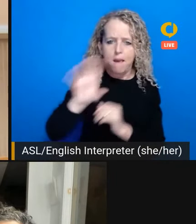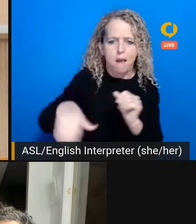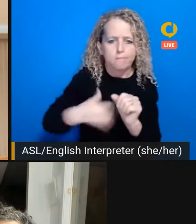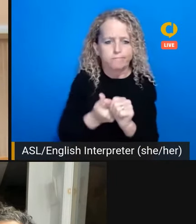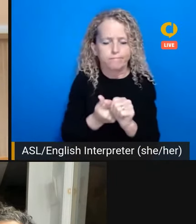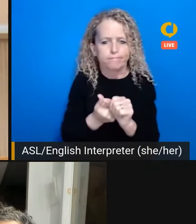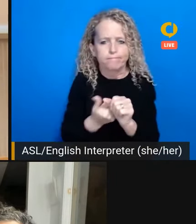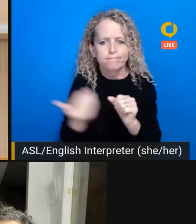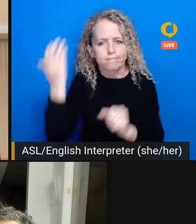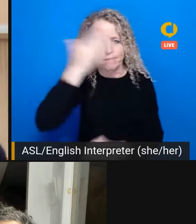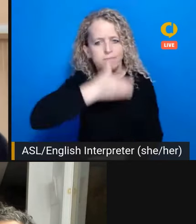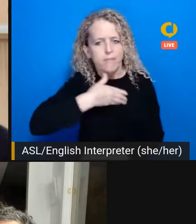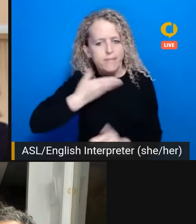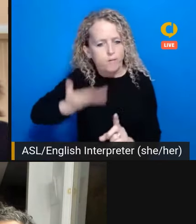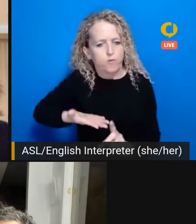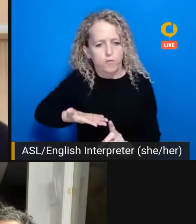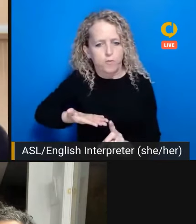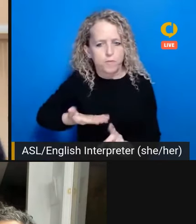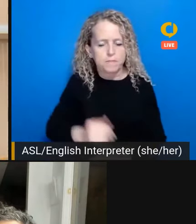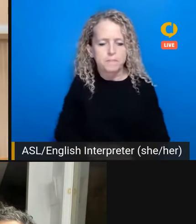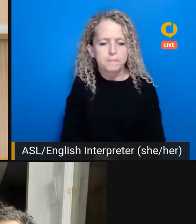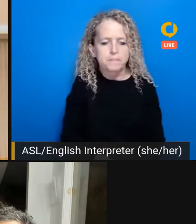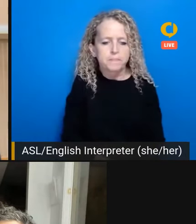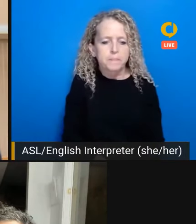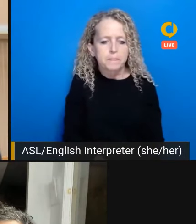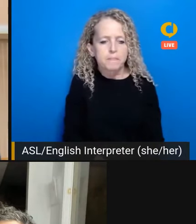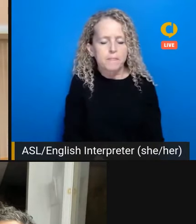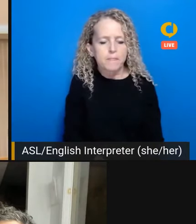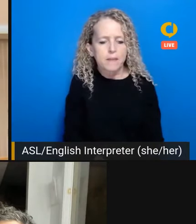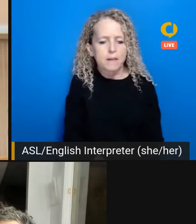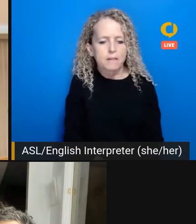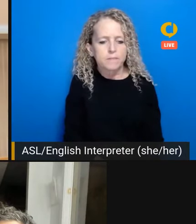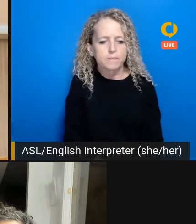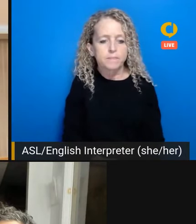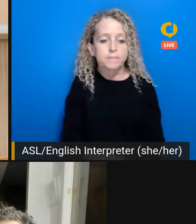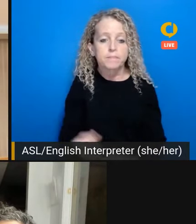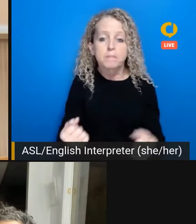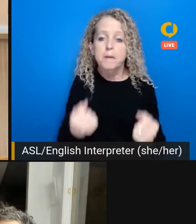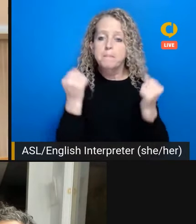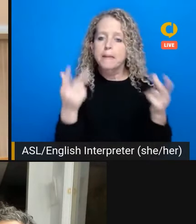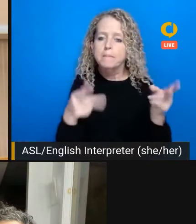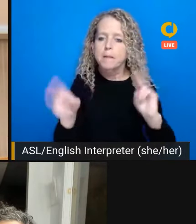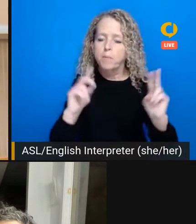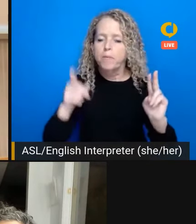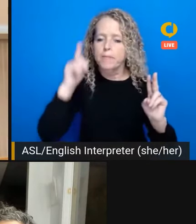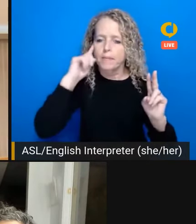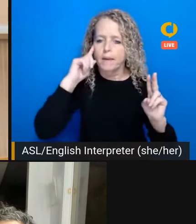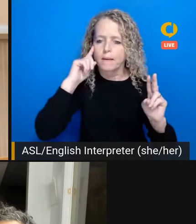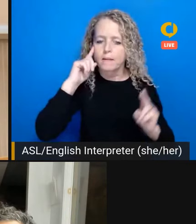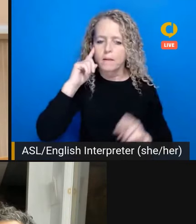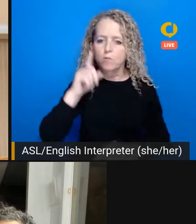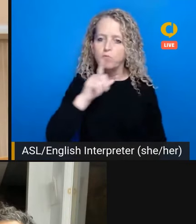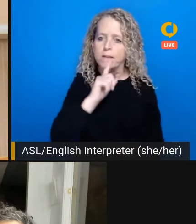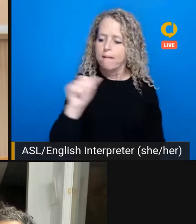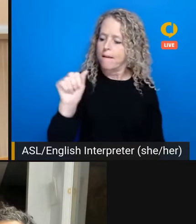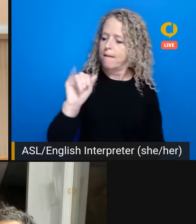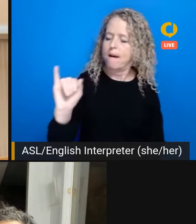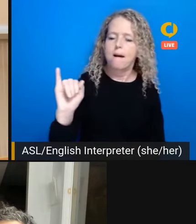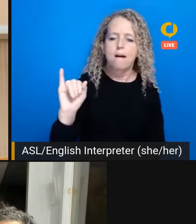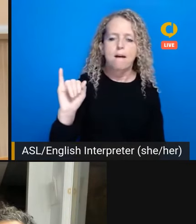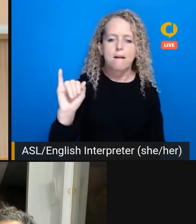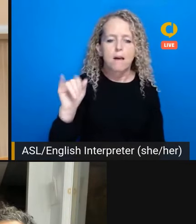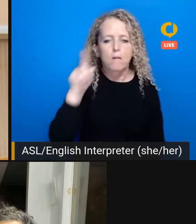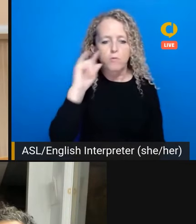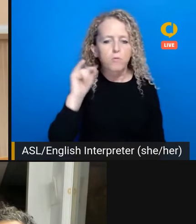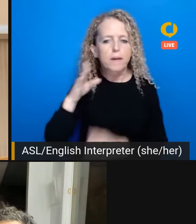many people think of it, AI in terms of generalist AI. that's like a thing that acts like a person, that really acts